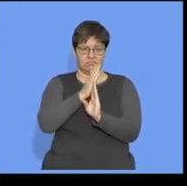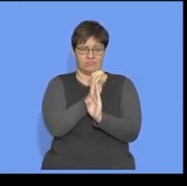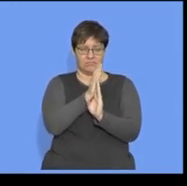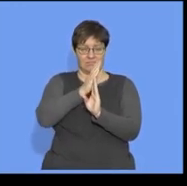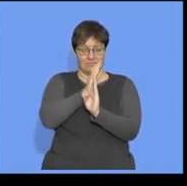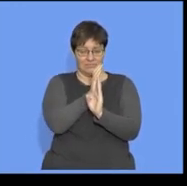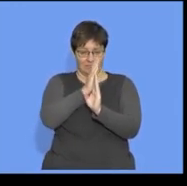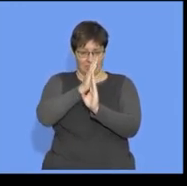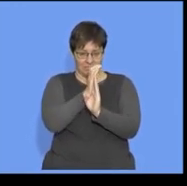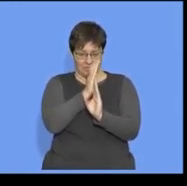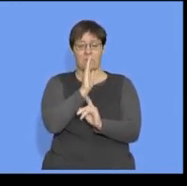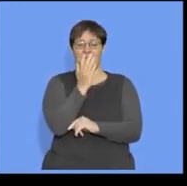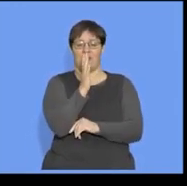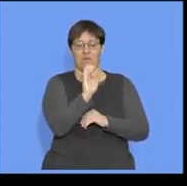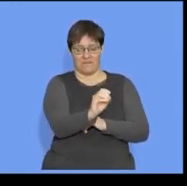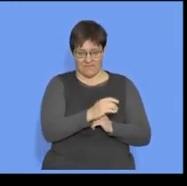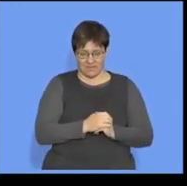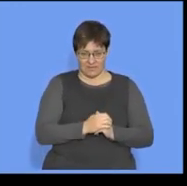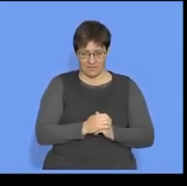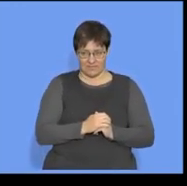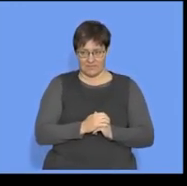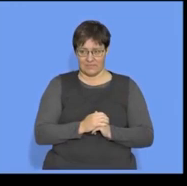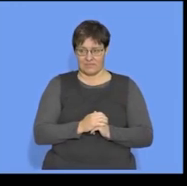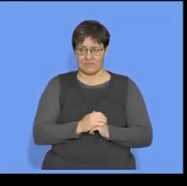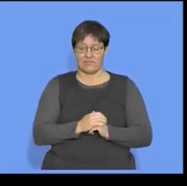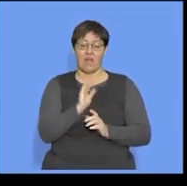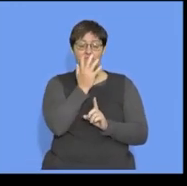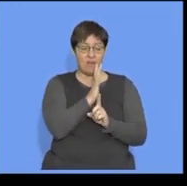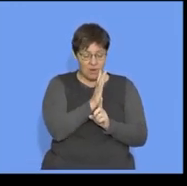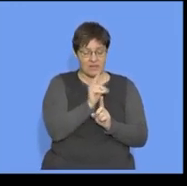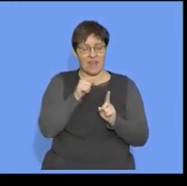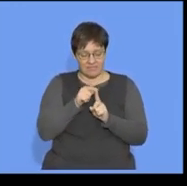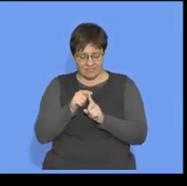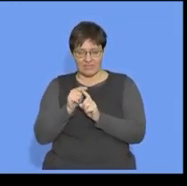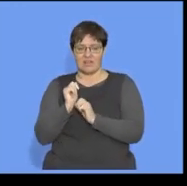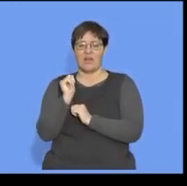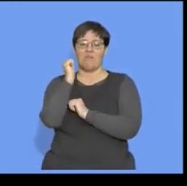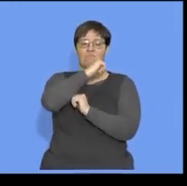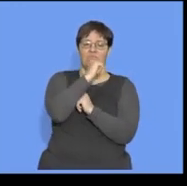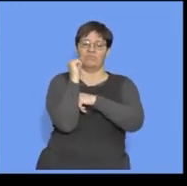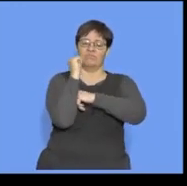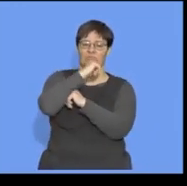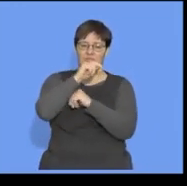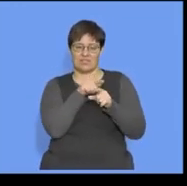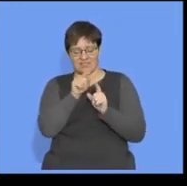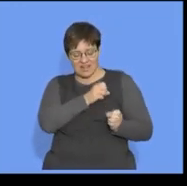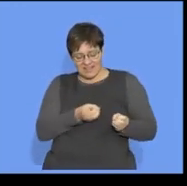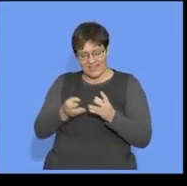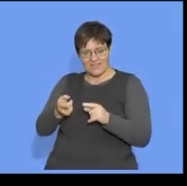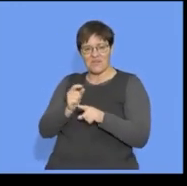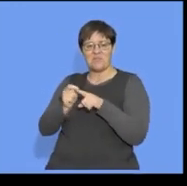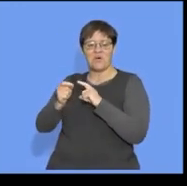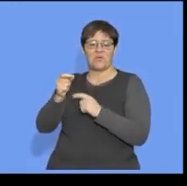waves get to this point, it starts to vibrate. Then when it vibrates, this vibration will